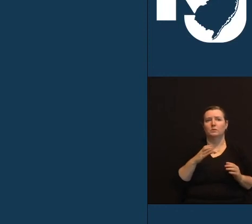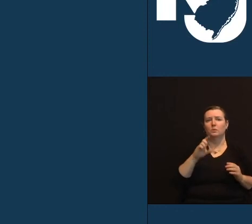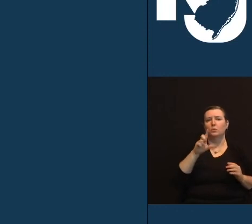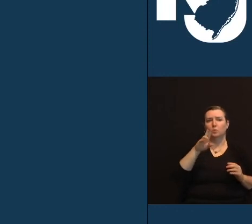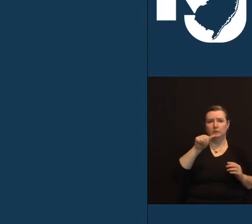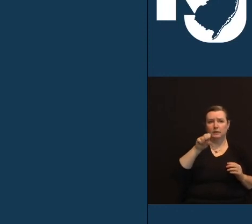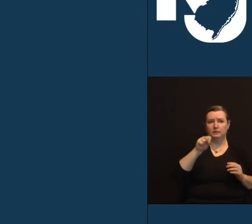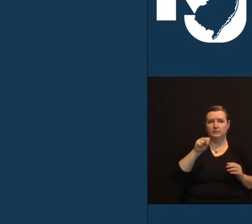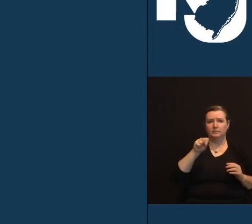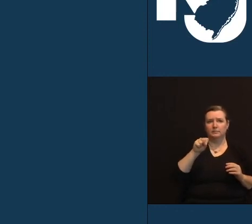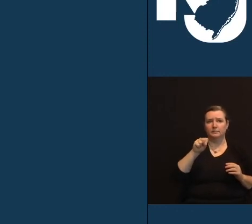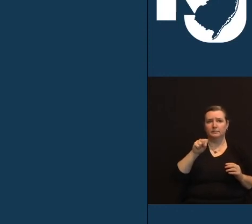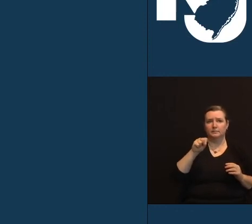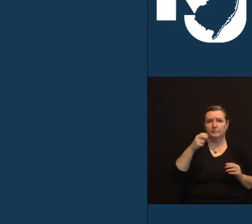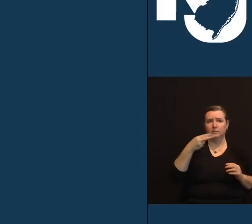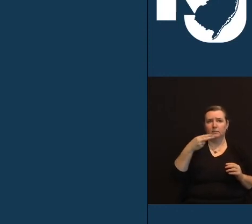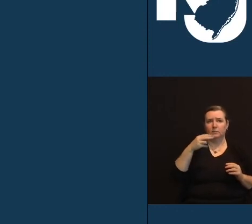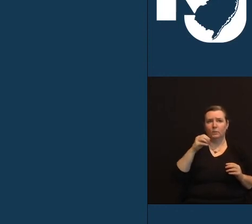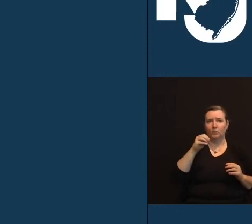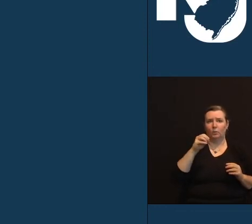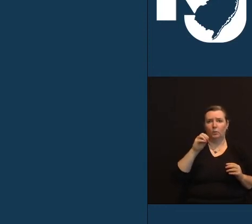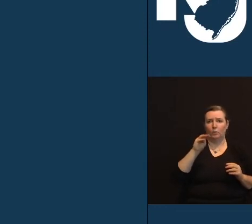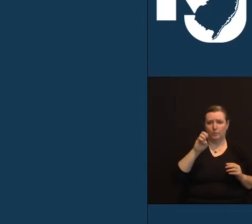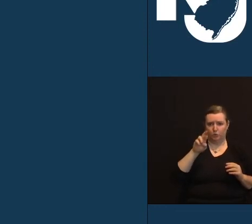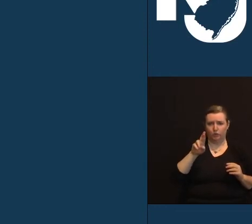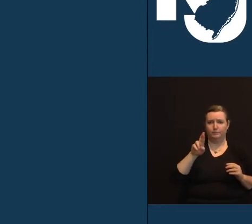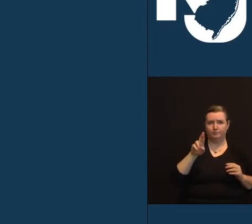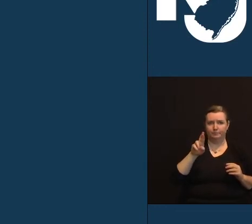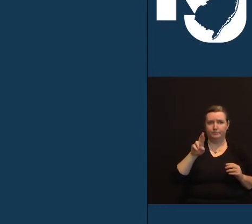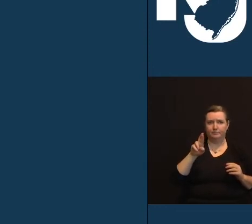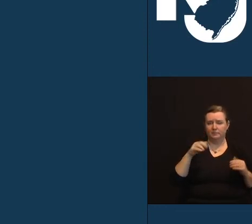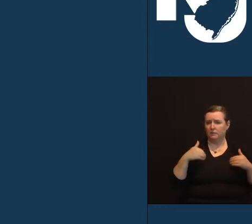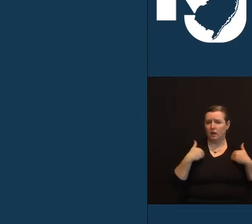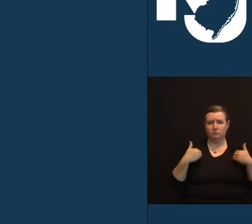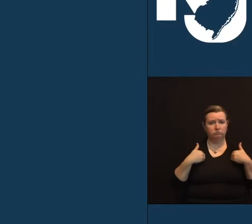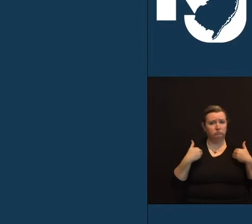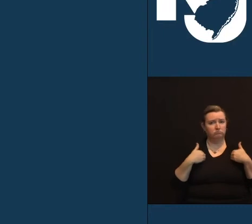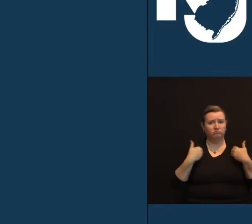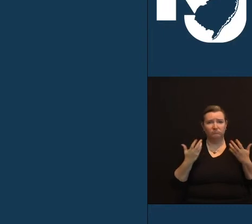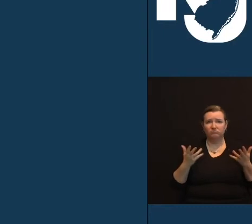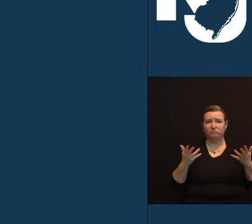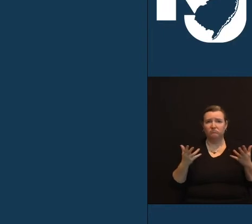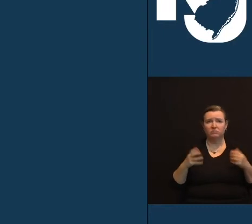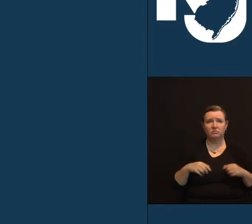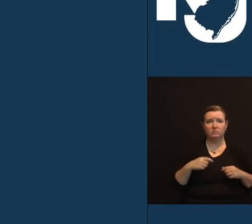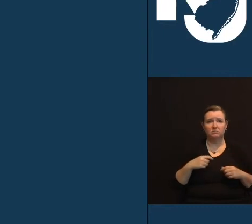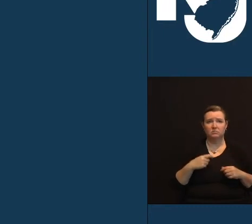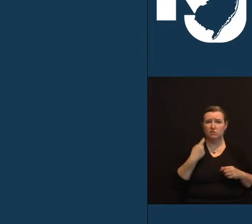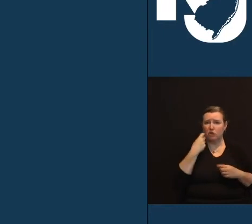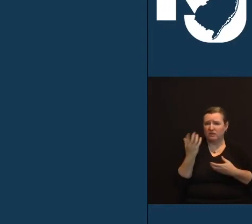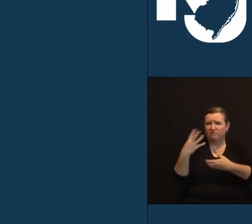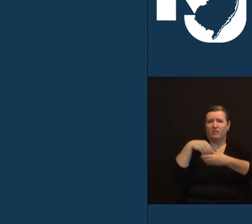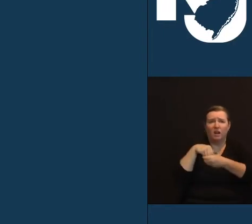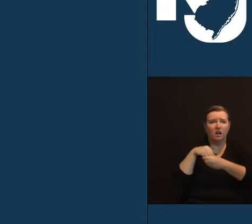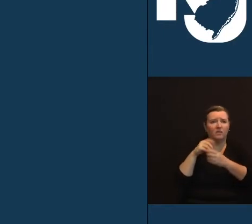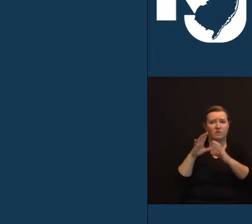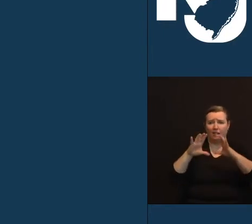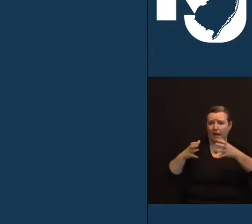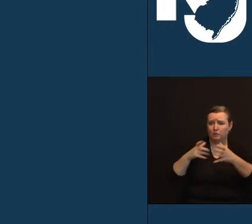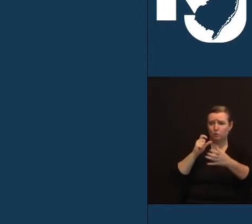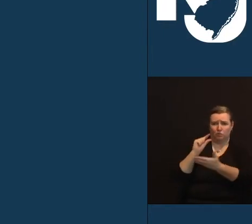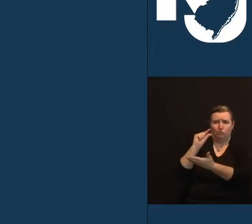and a member of the 161st State Police Academy class. I know Pat will have much more to say about this tremendous